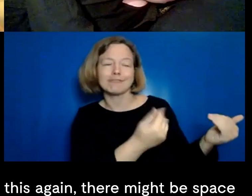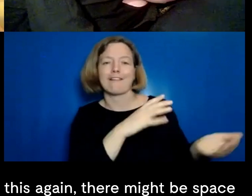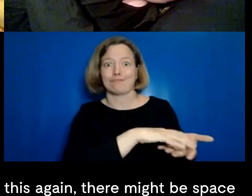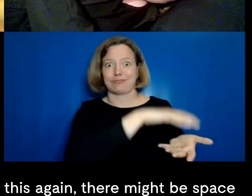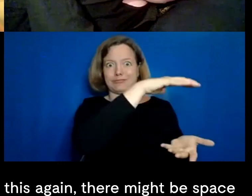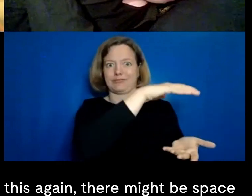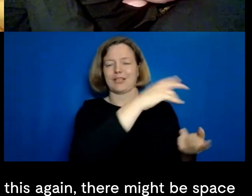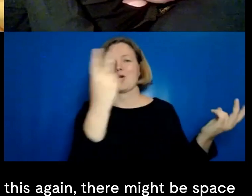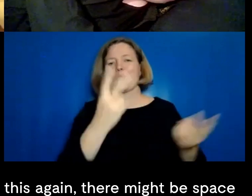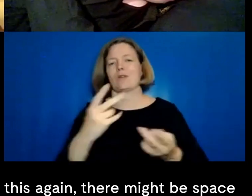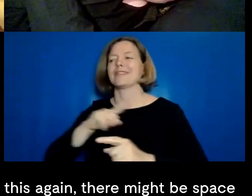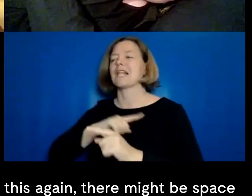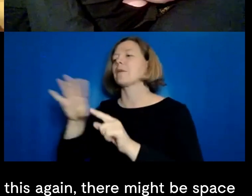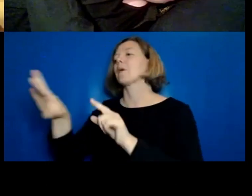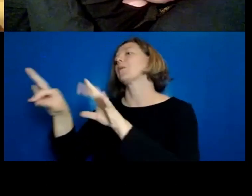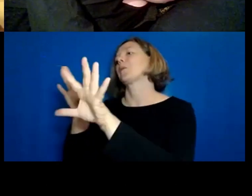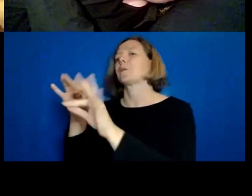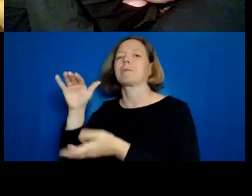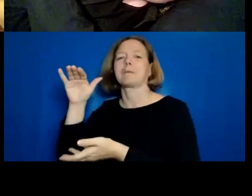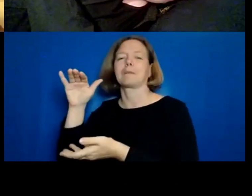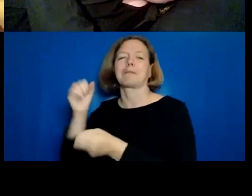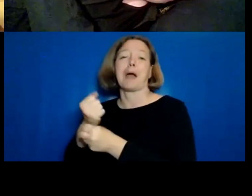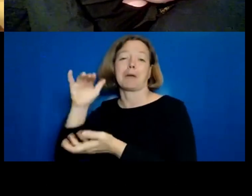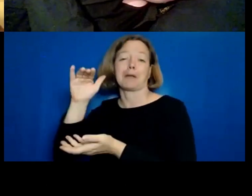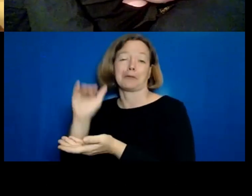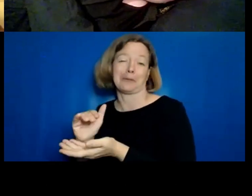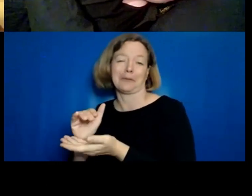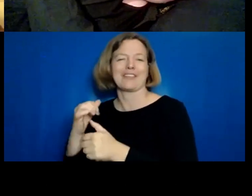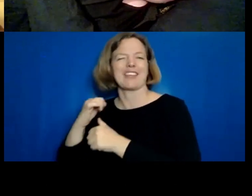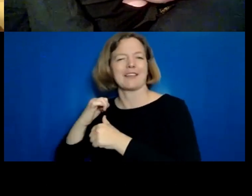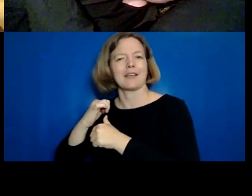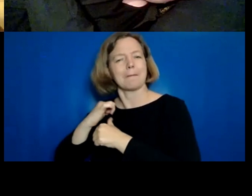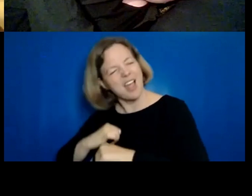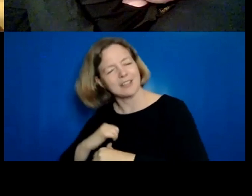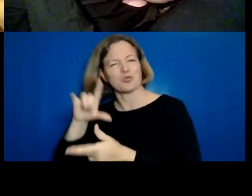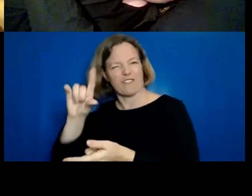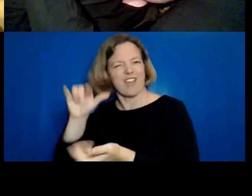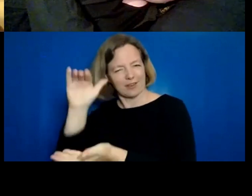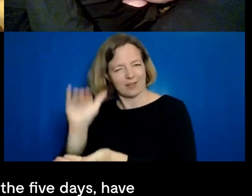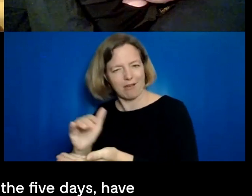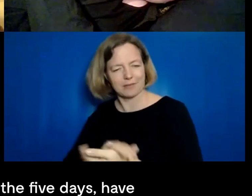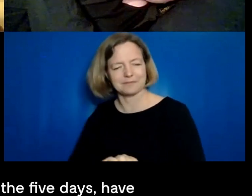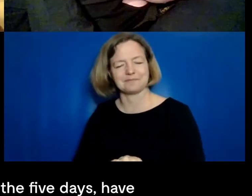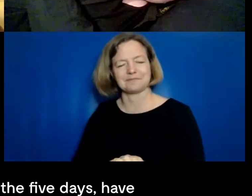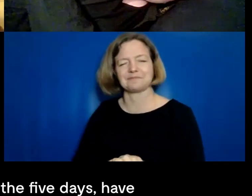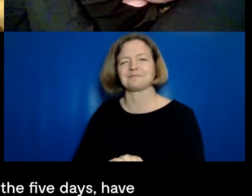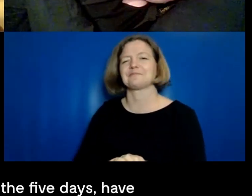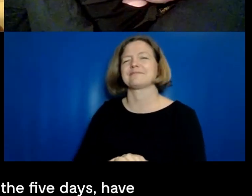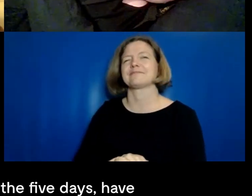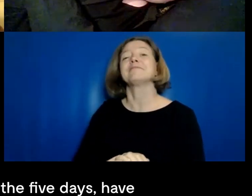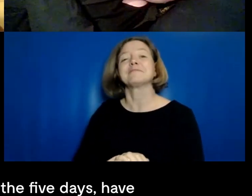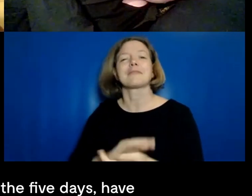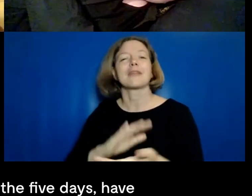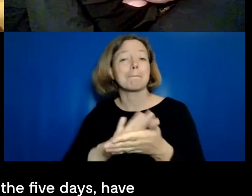do a little bit of both. I think in practical terms, Noah and I across